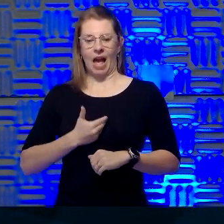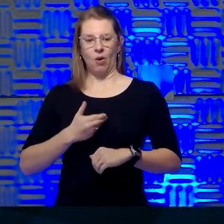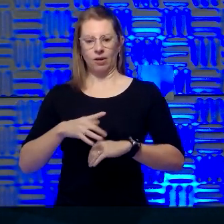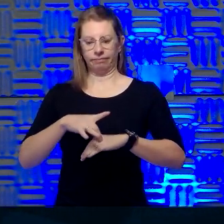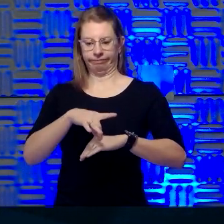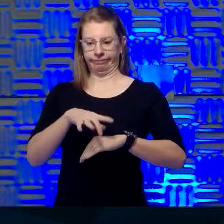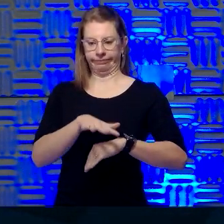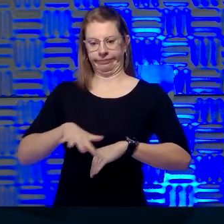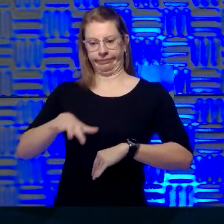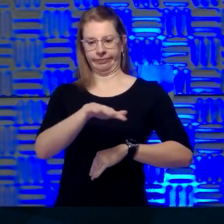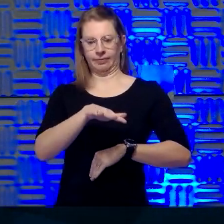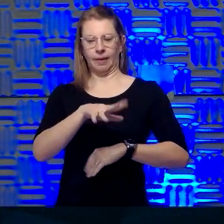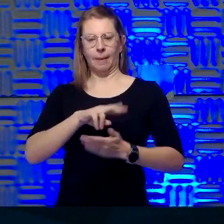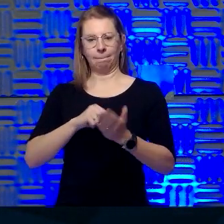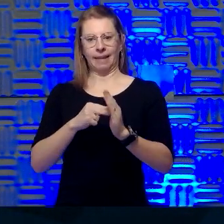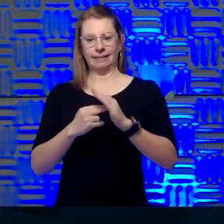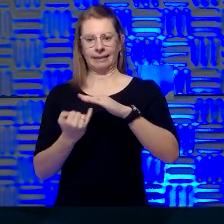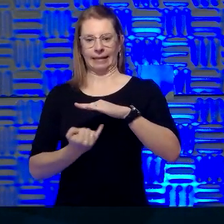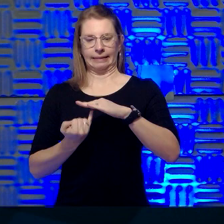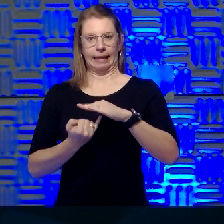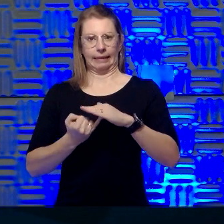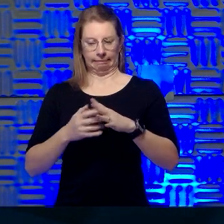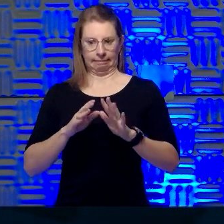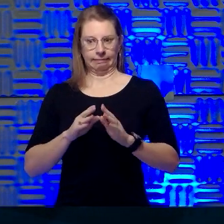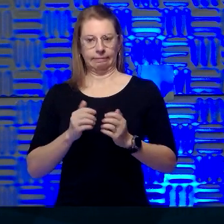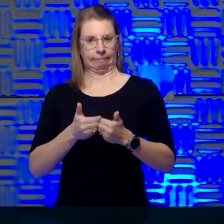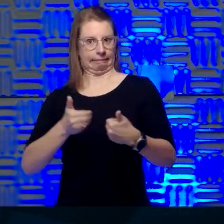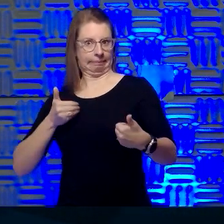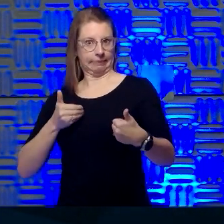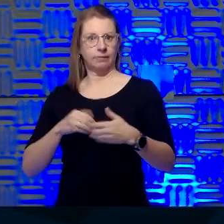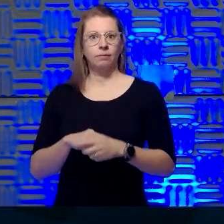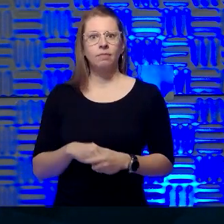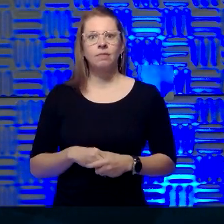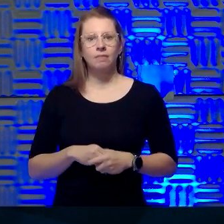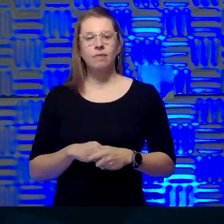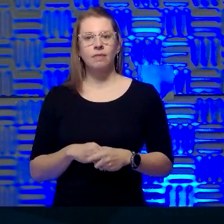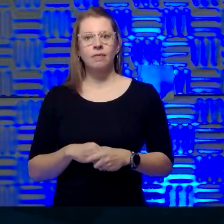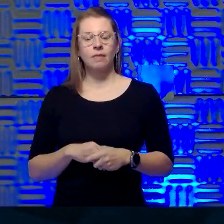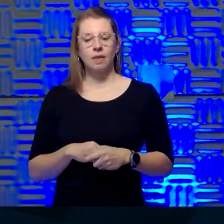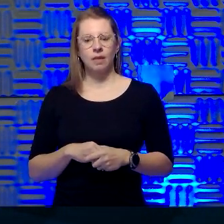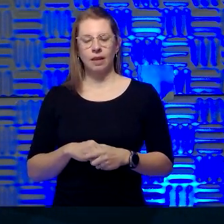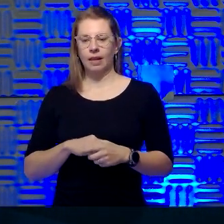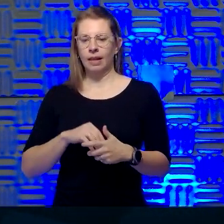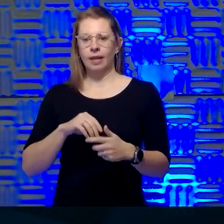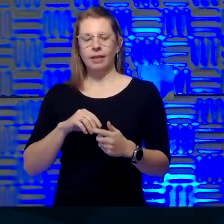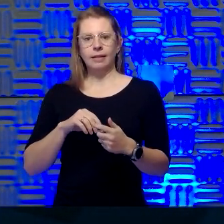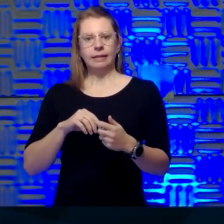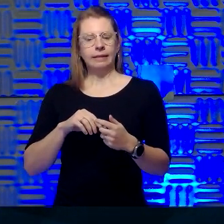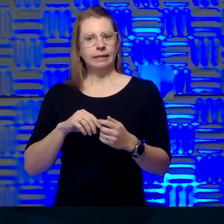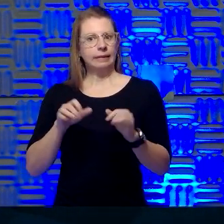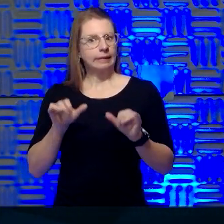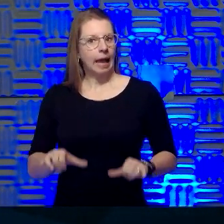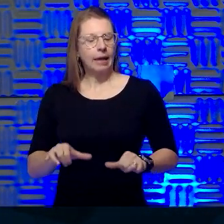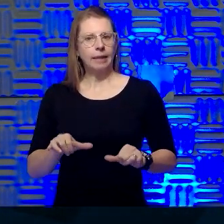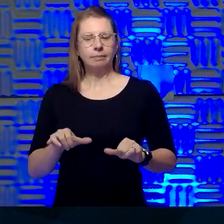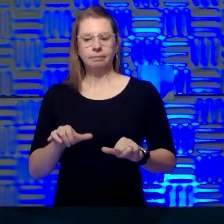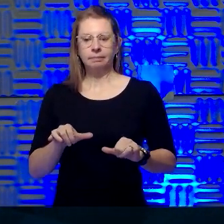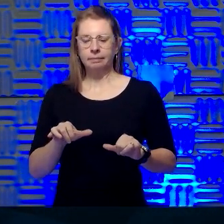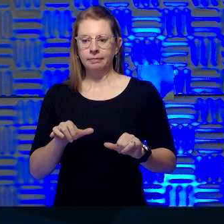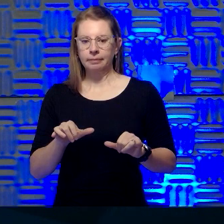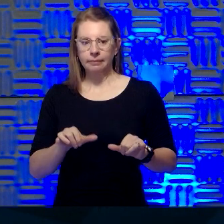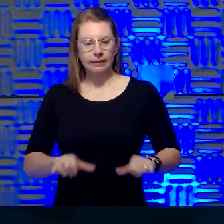socially isolated. But we still have to take the exact same precautions. We do